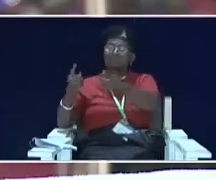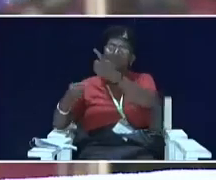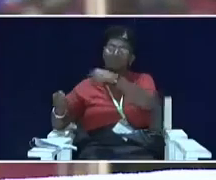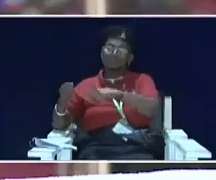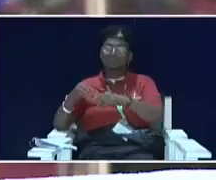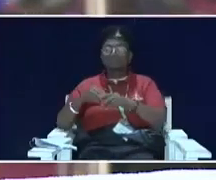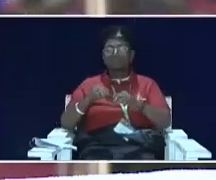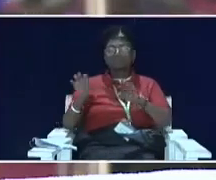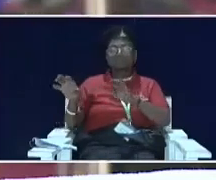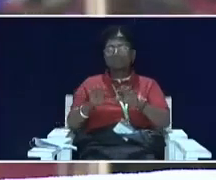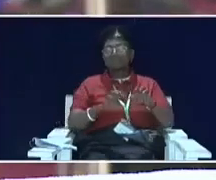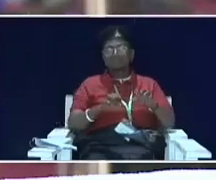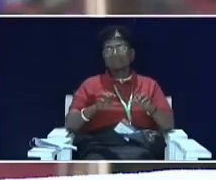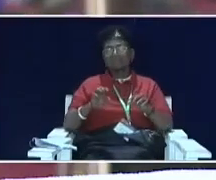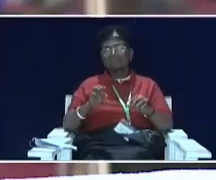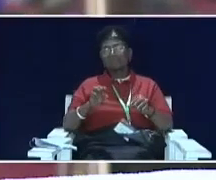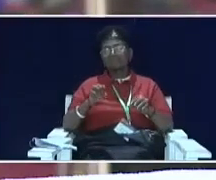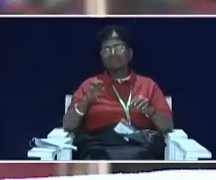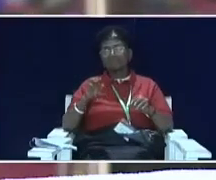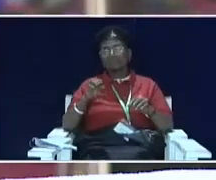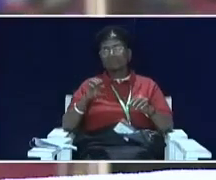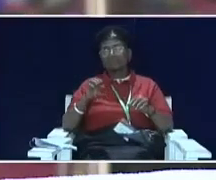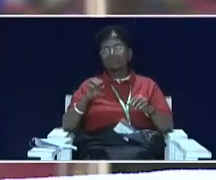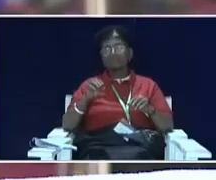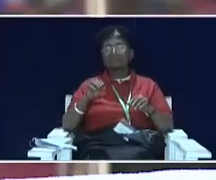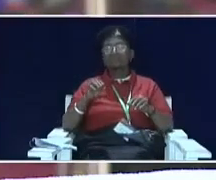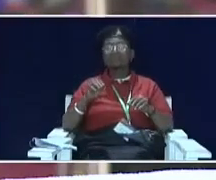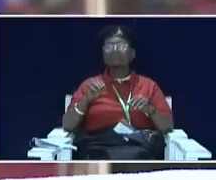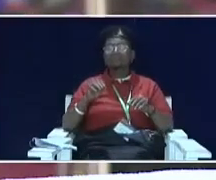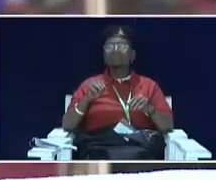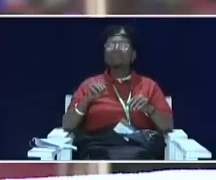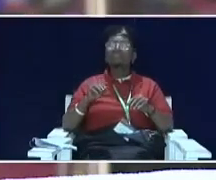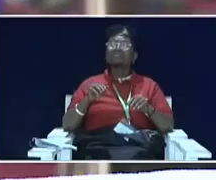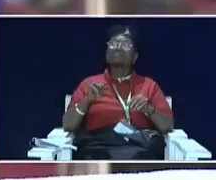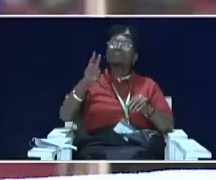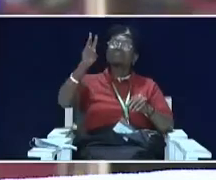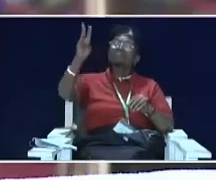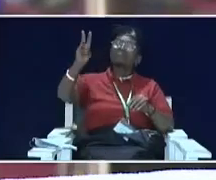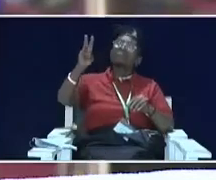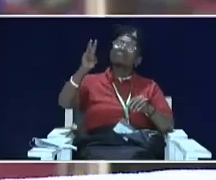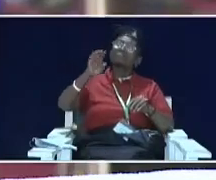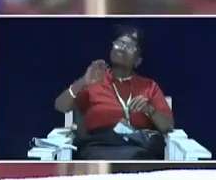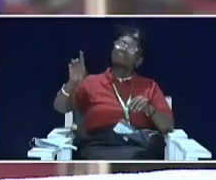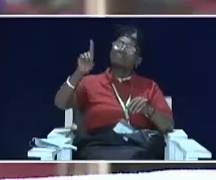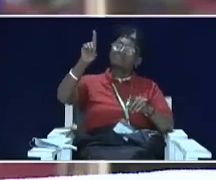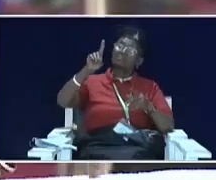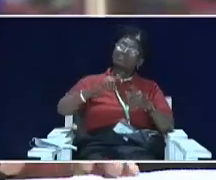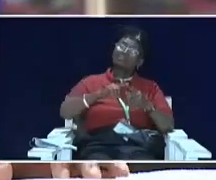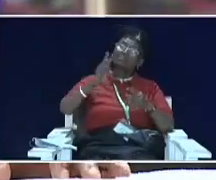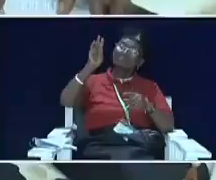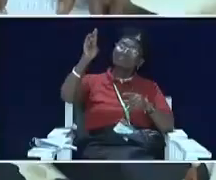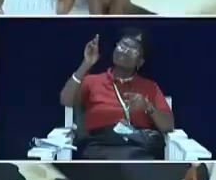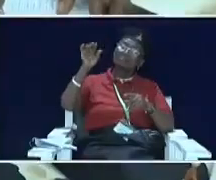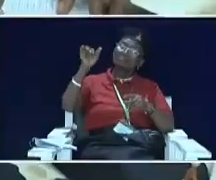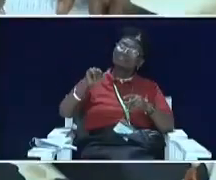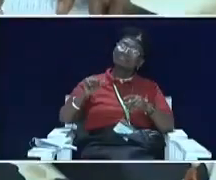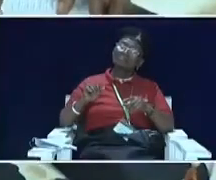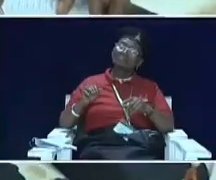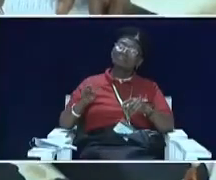In Acts of the Apostles, chapter 6, from verse 1 to 7. Acts 6, from verse 1 to 7. And they were looking